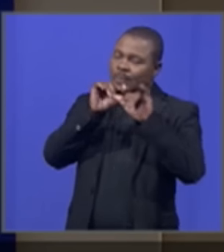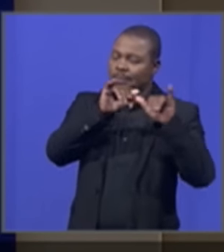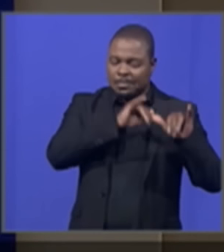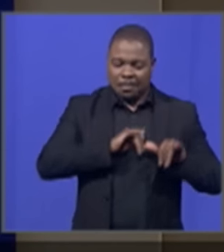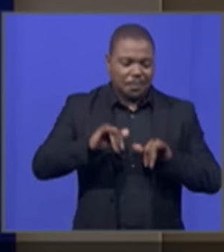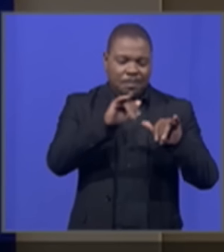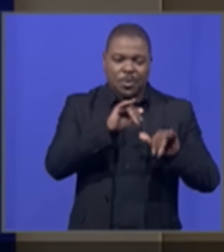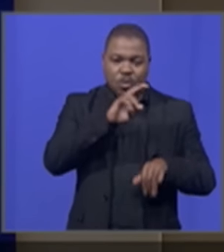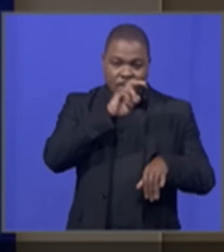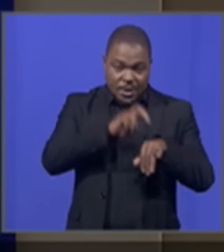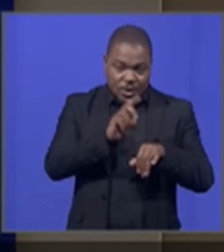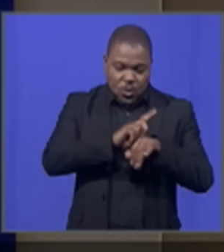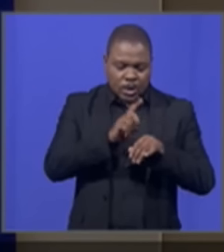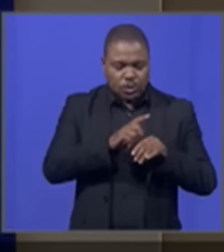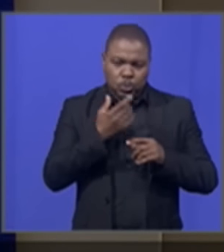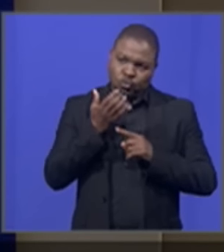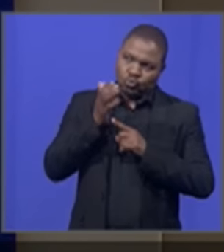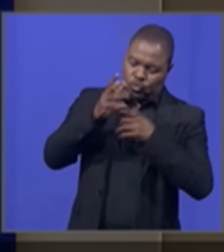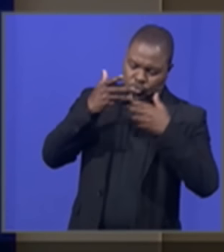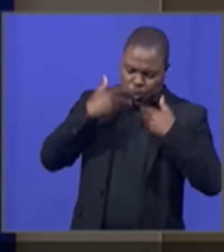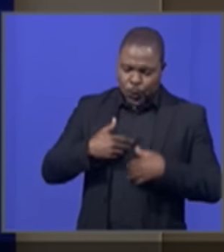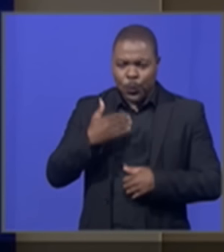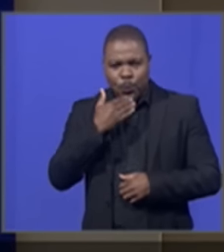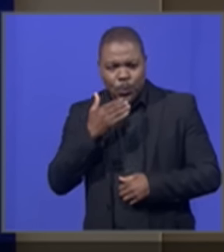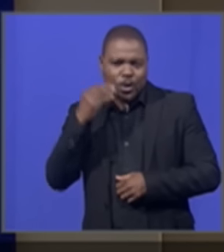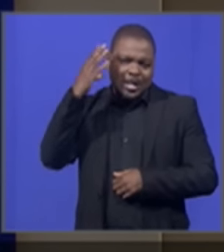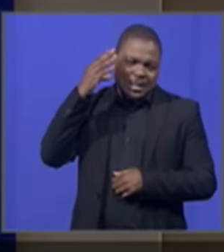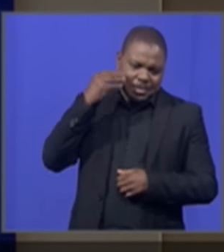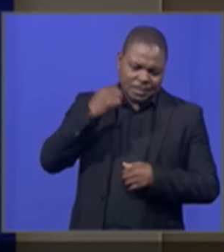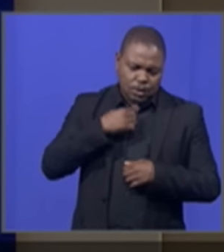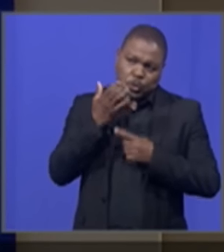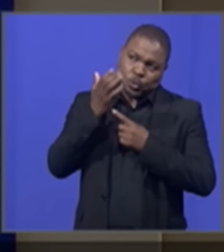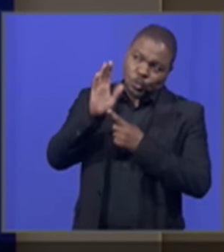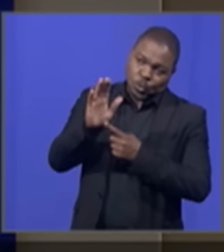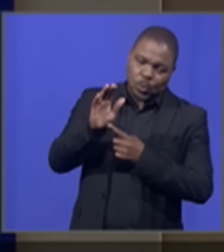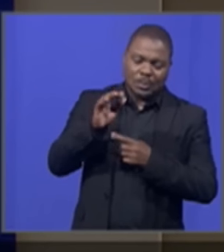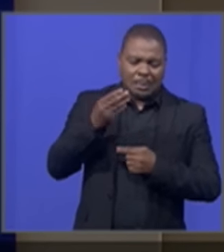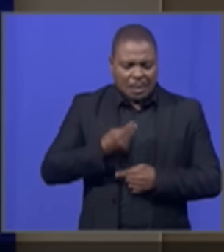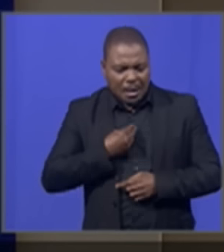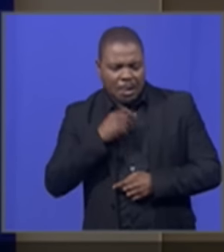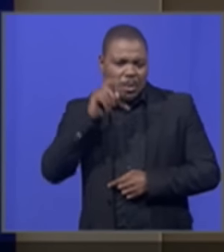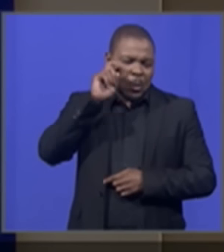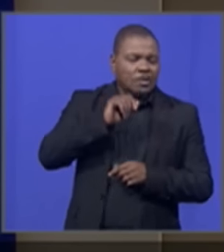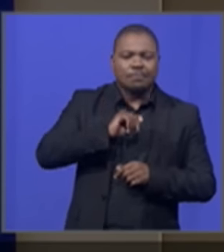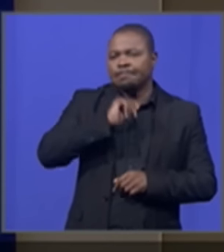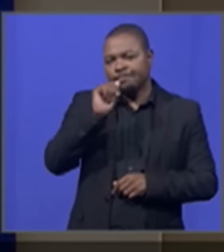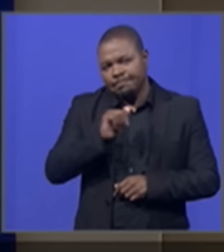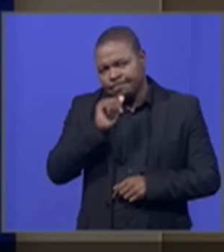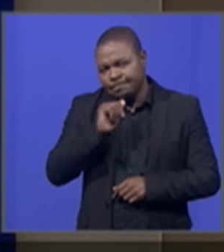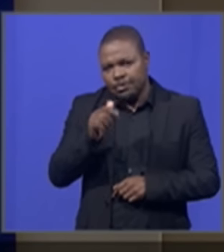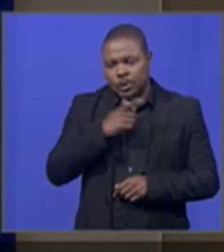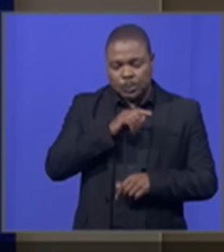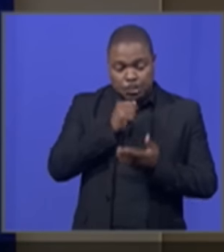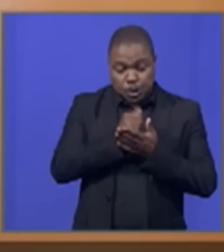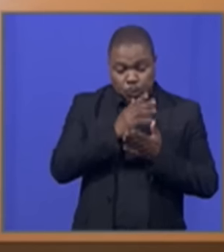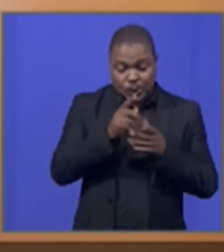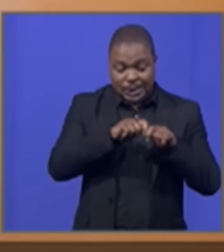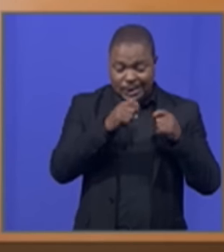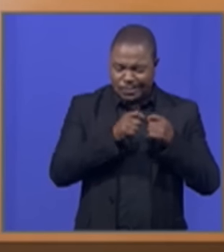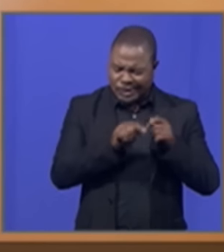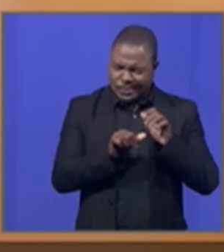we have to bring our characters, we have to bring our experiences, whether young or old, and we have to make sure that the team comes